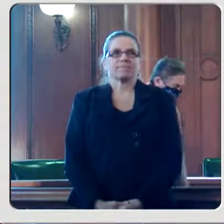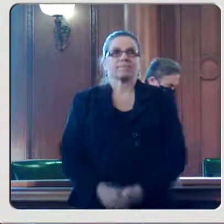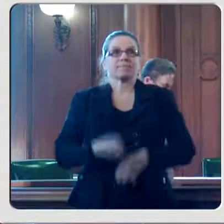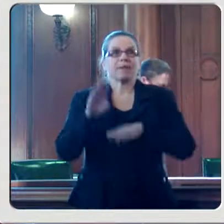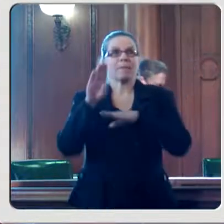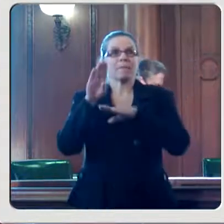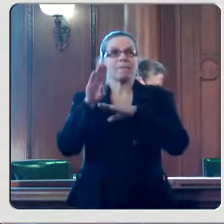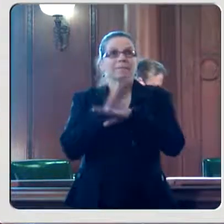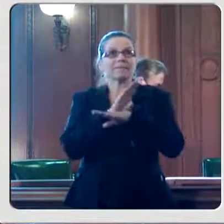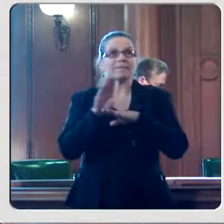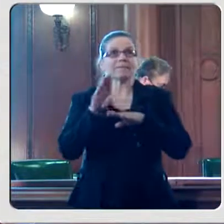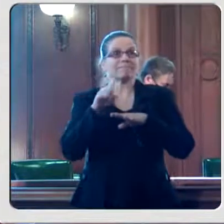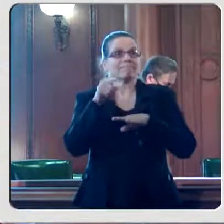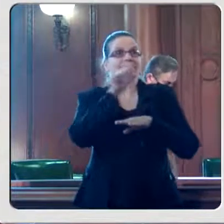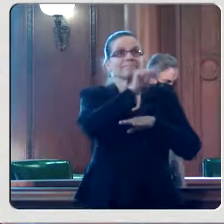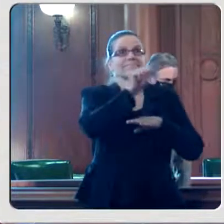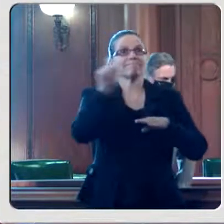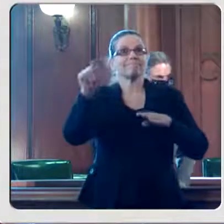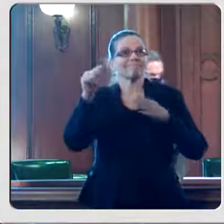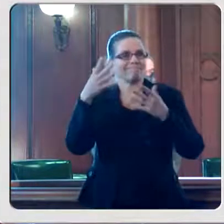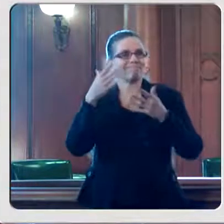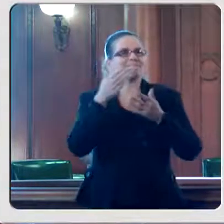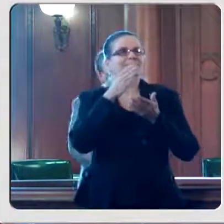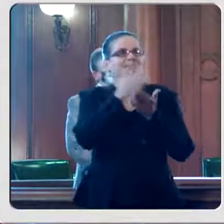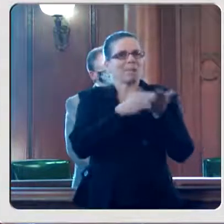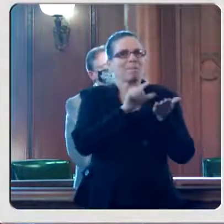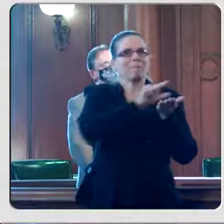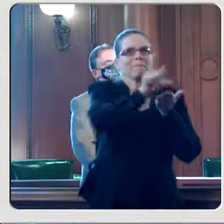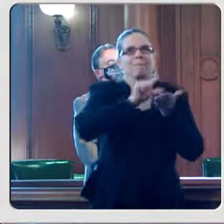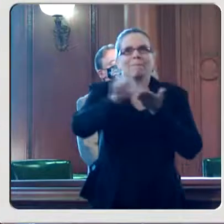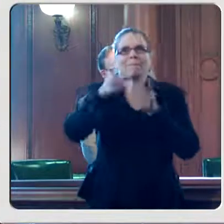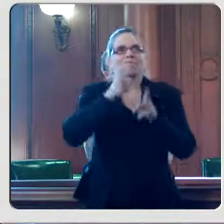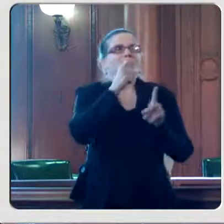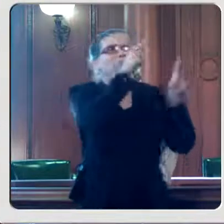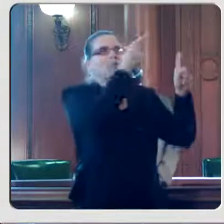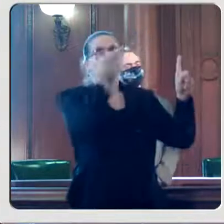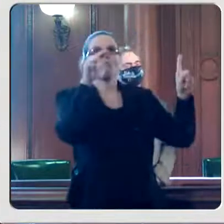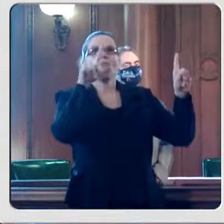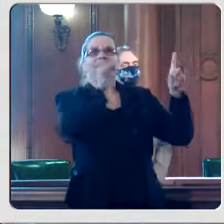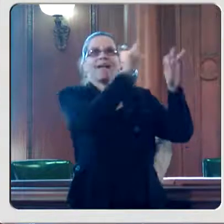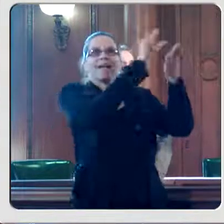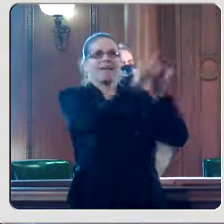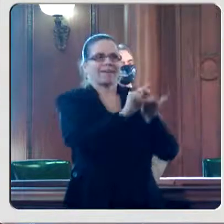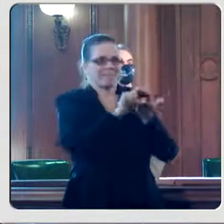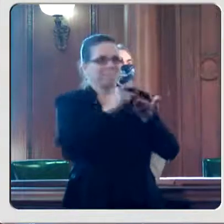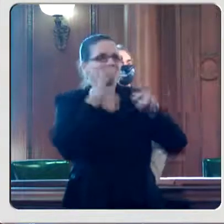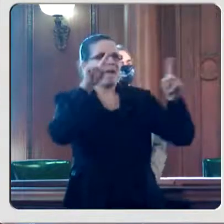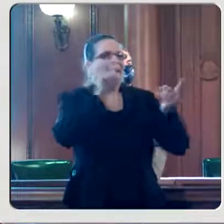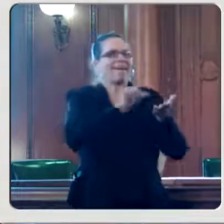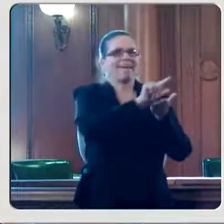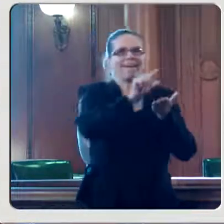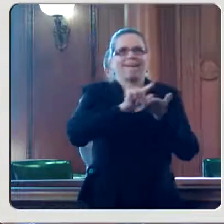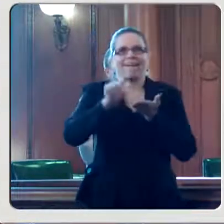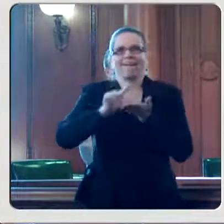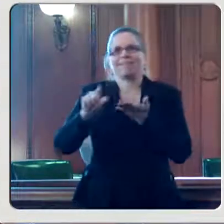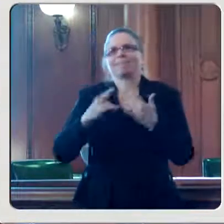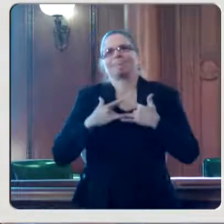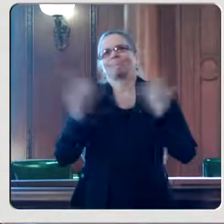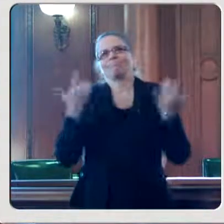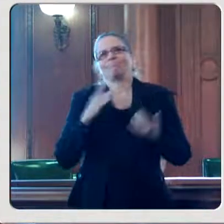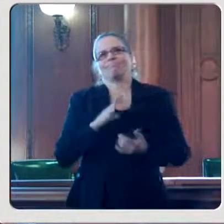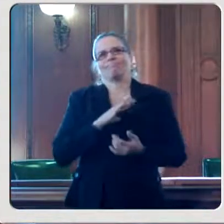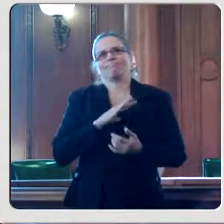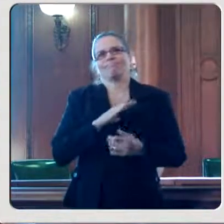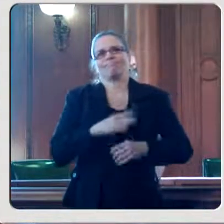Growth Capital in terms of grants. We were very pleased to see that. We continue to monitor the